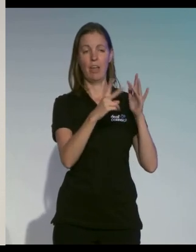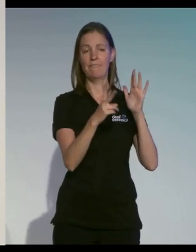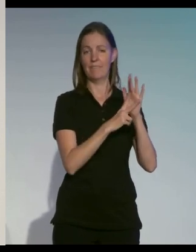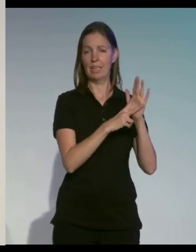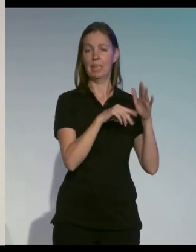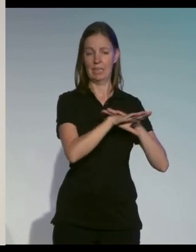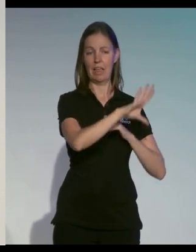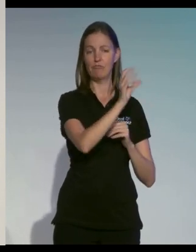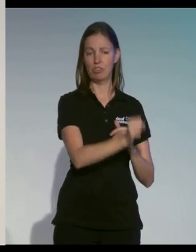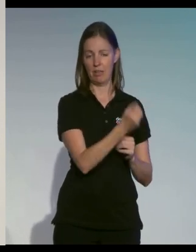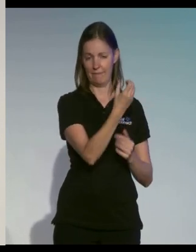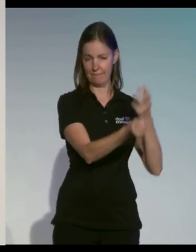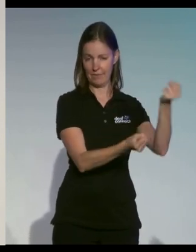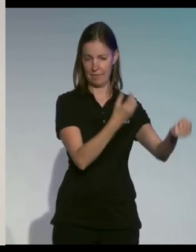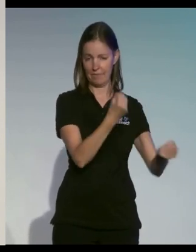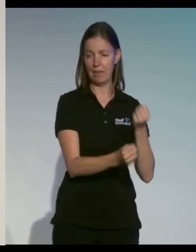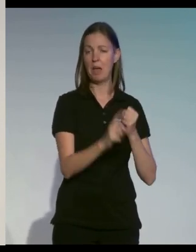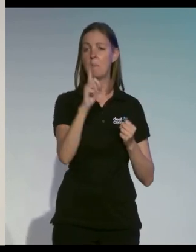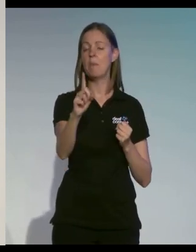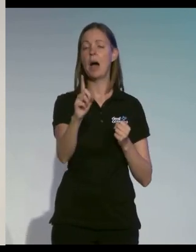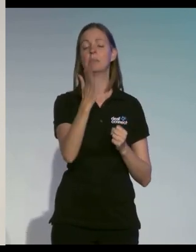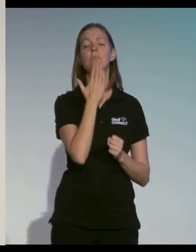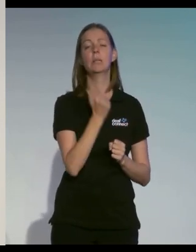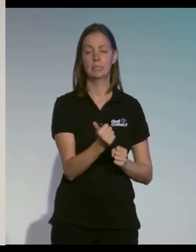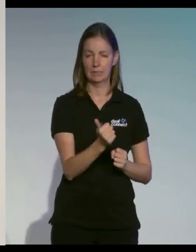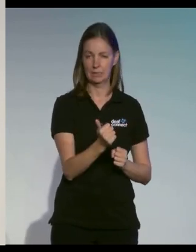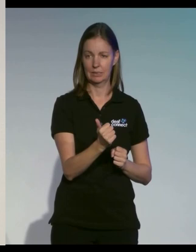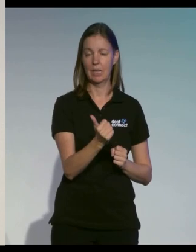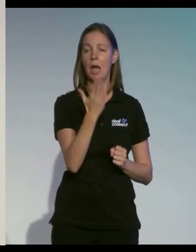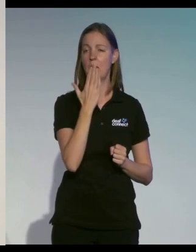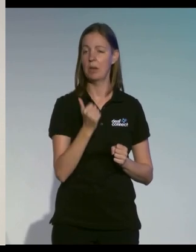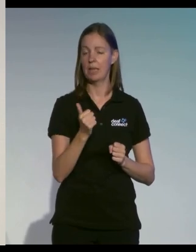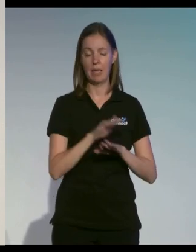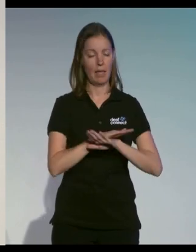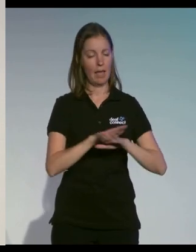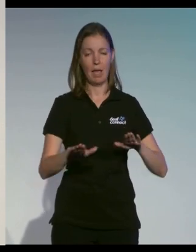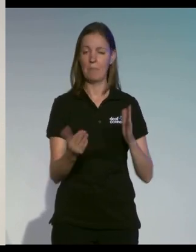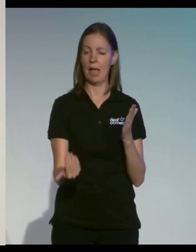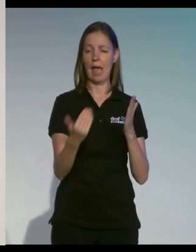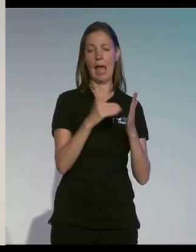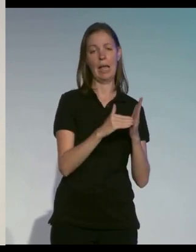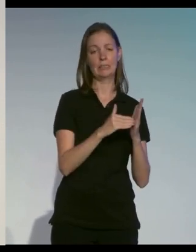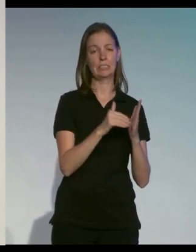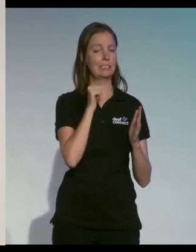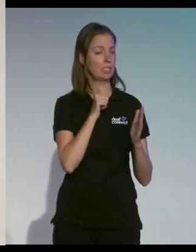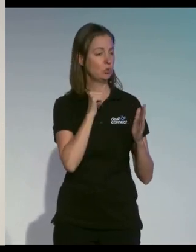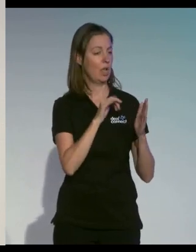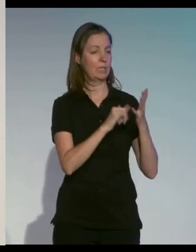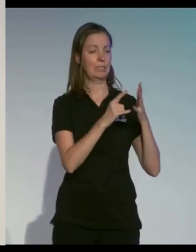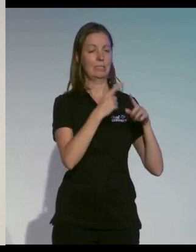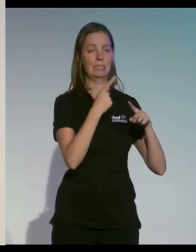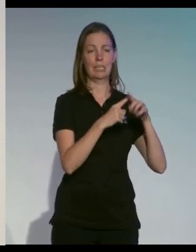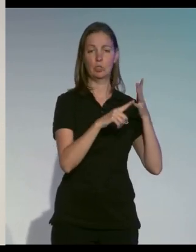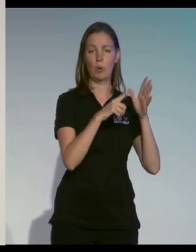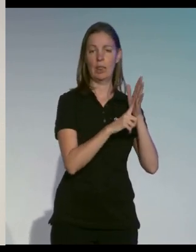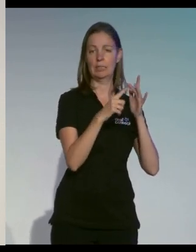human rights, but please, please do not add sexuality and the law.